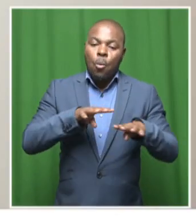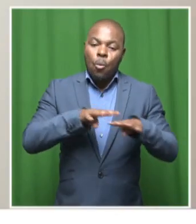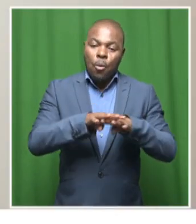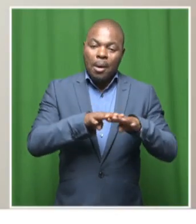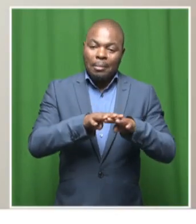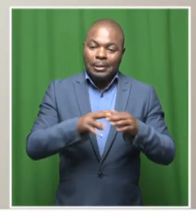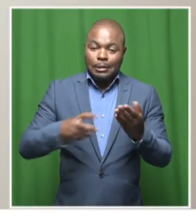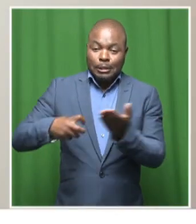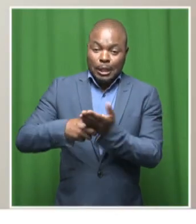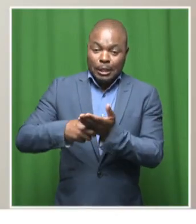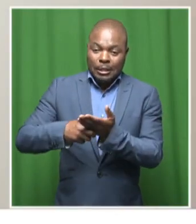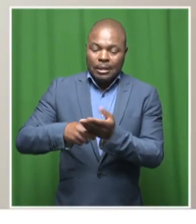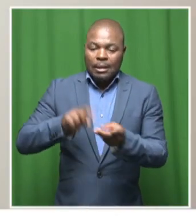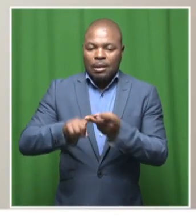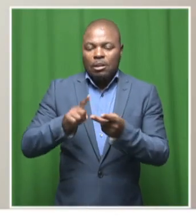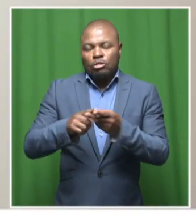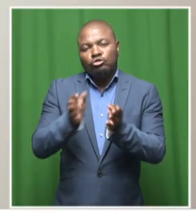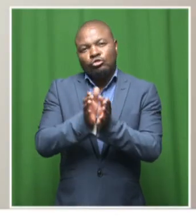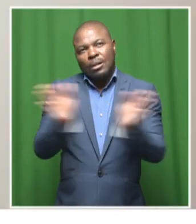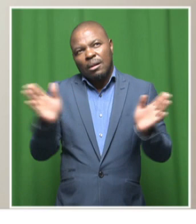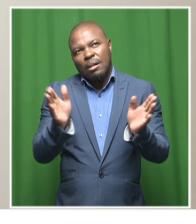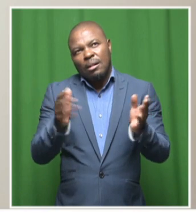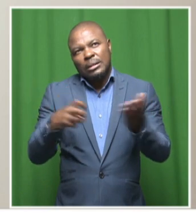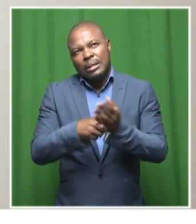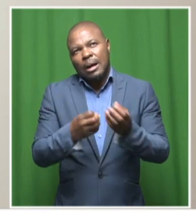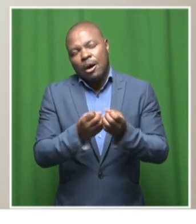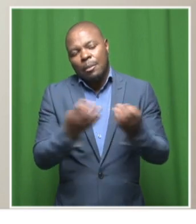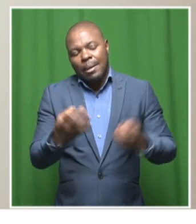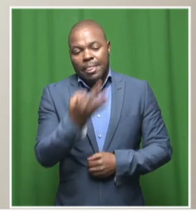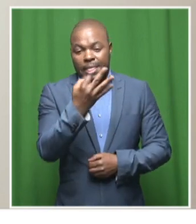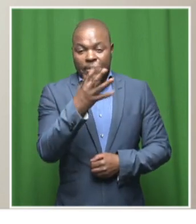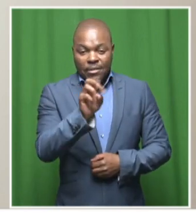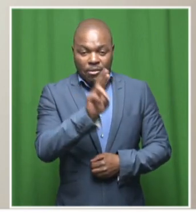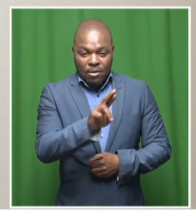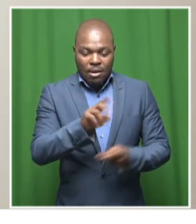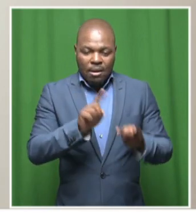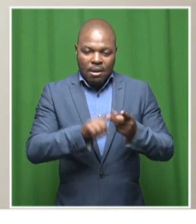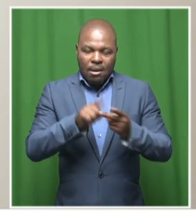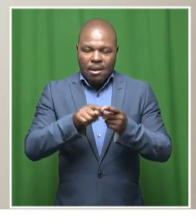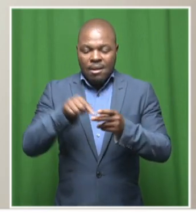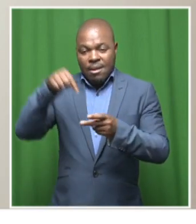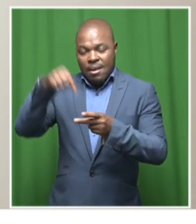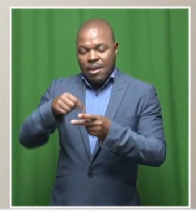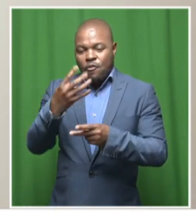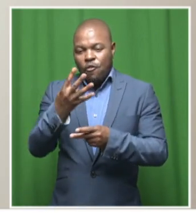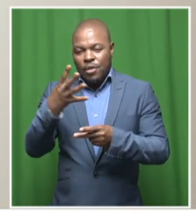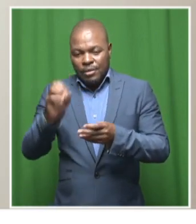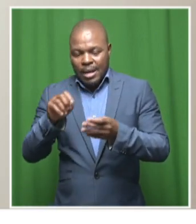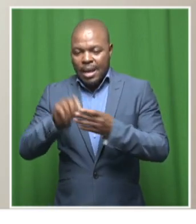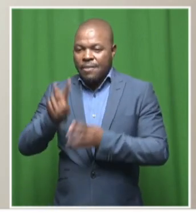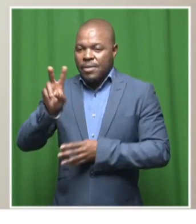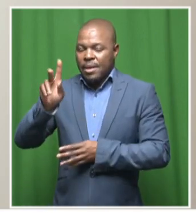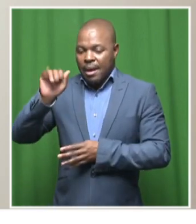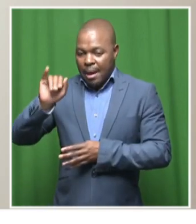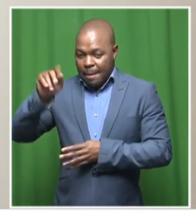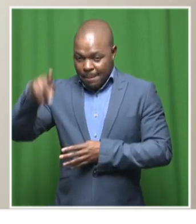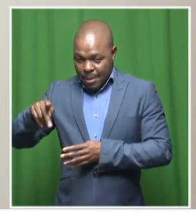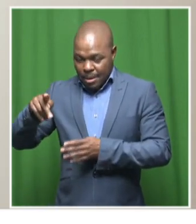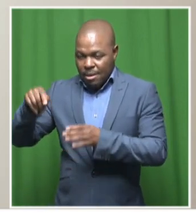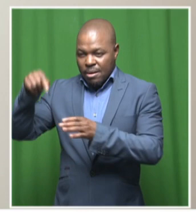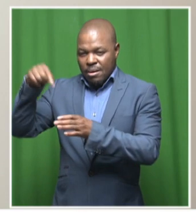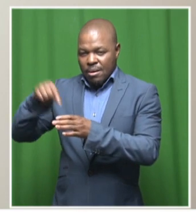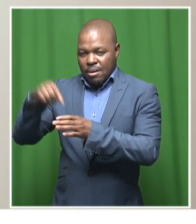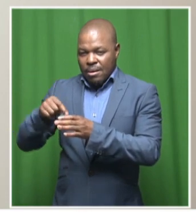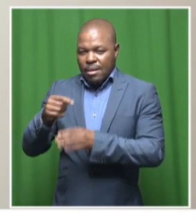tickets. General tickets are going for $350. Golden Circle is going for $450, and our VIP packages individual